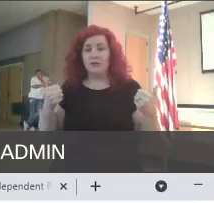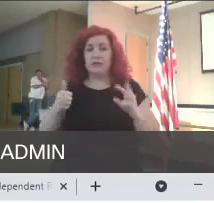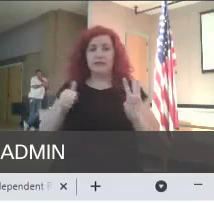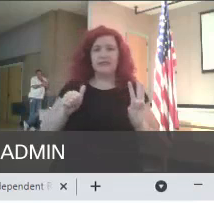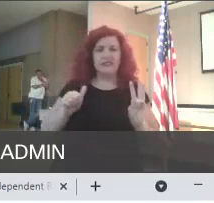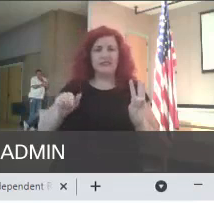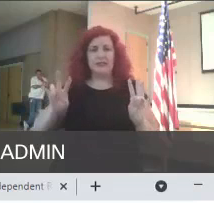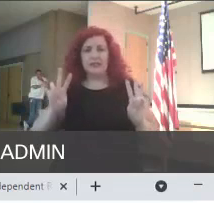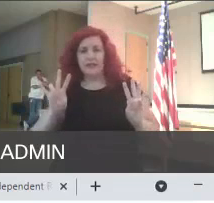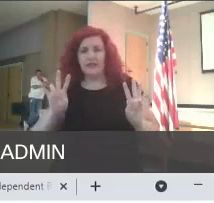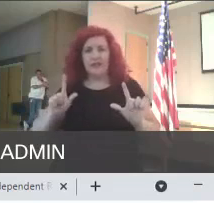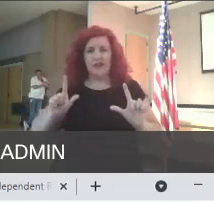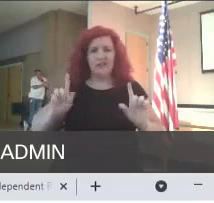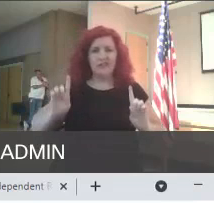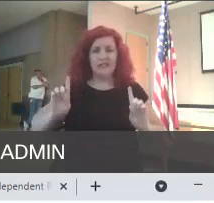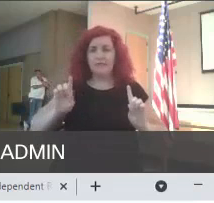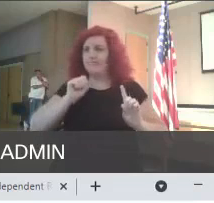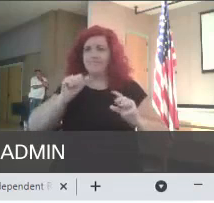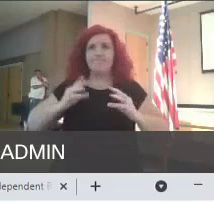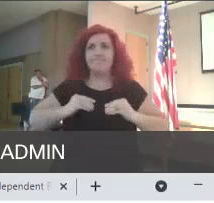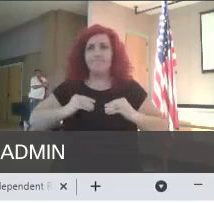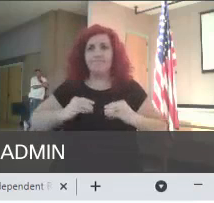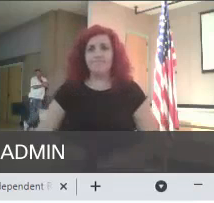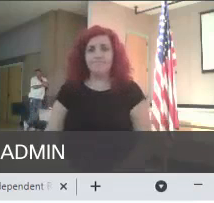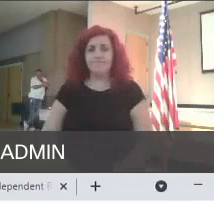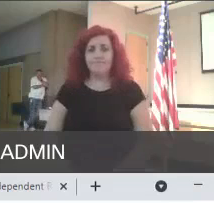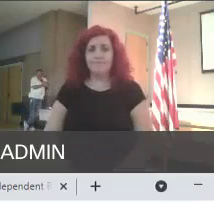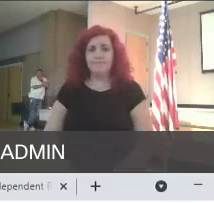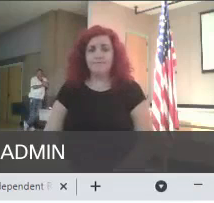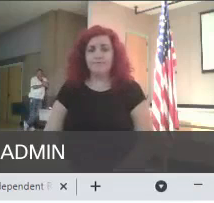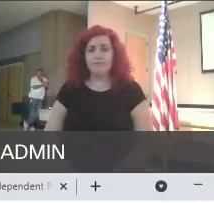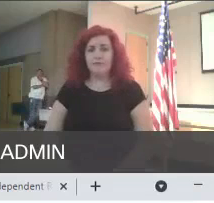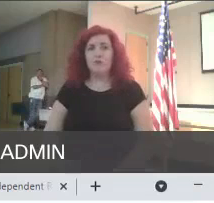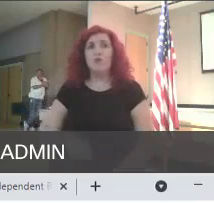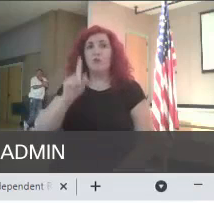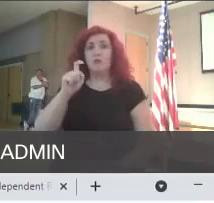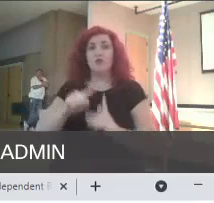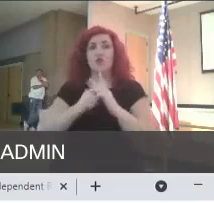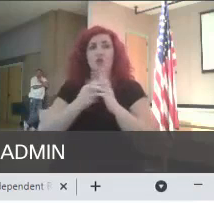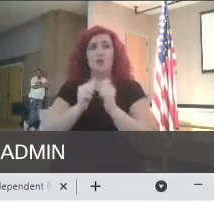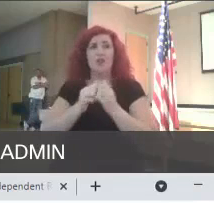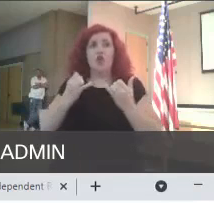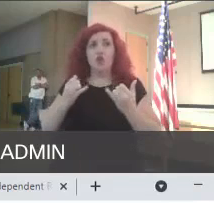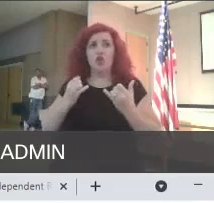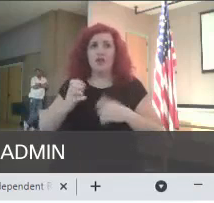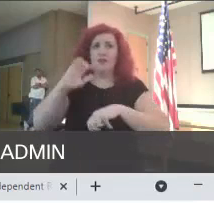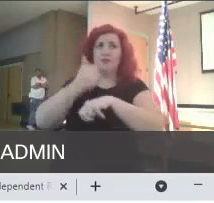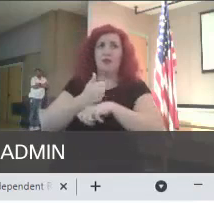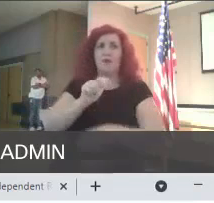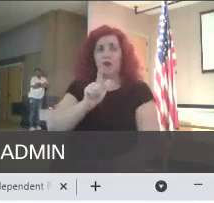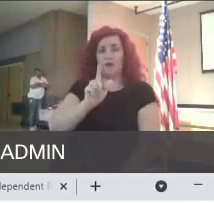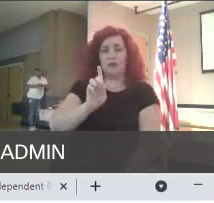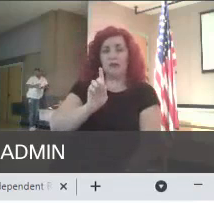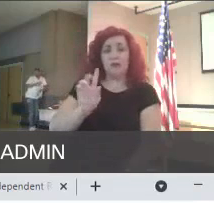in the grid map are unacceptable. You need to start off with the current configuration of